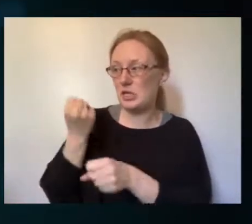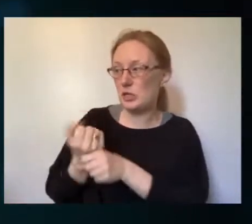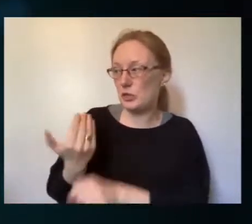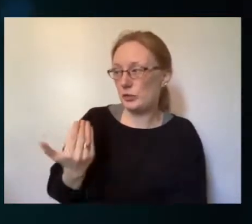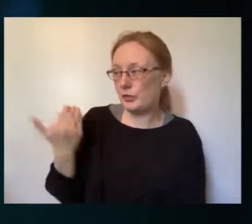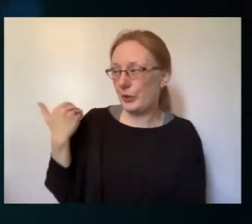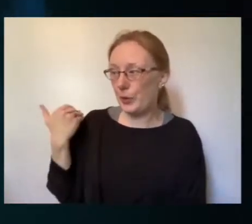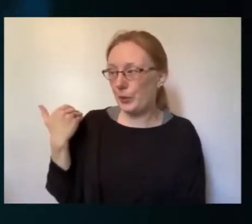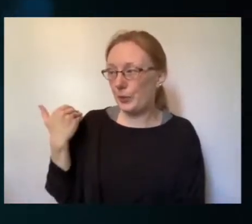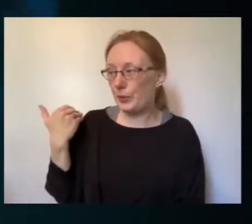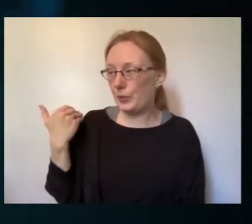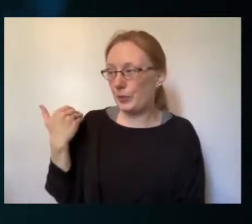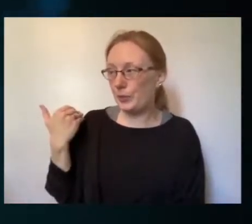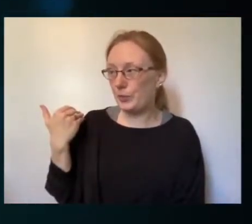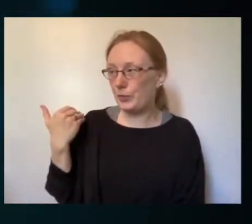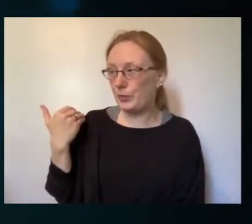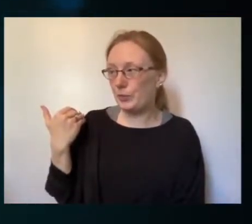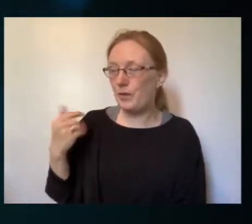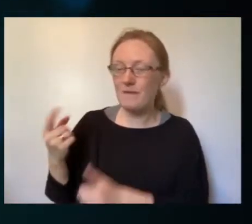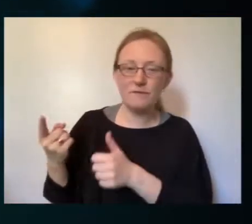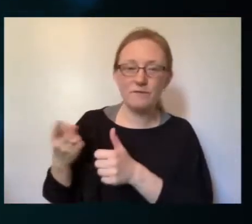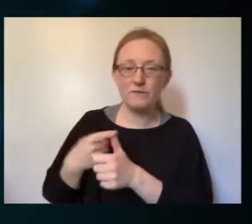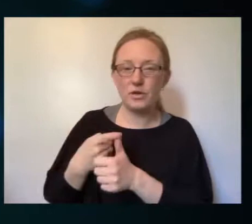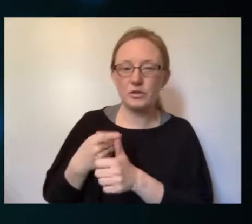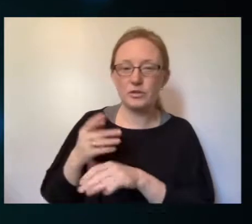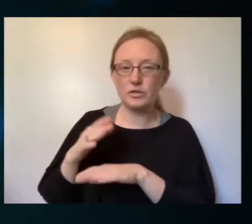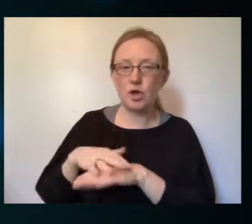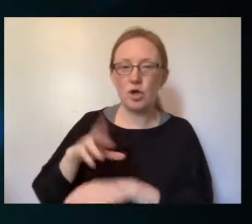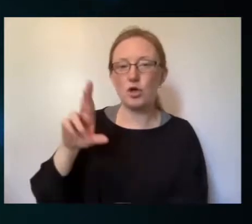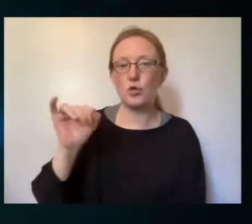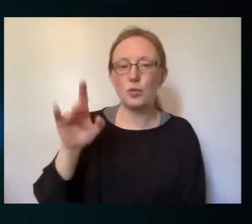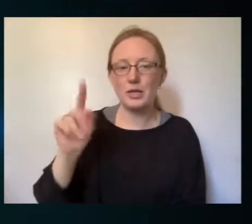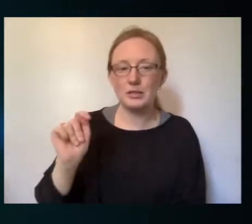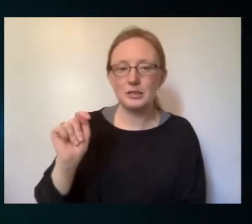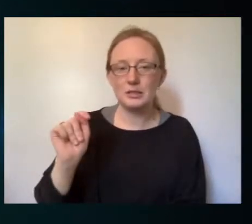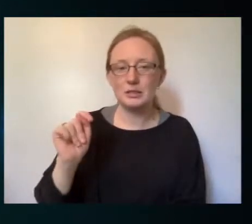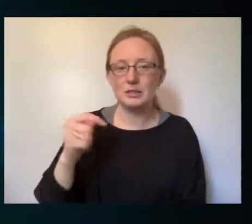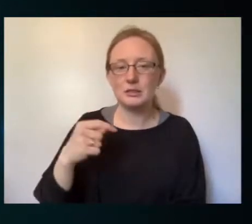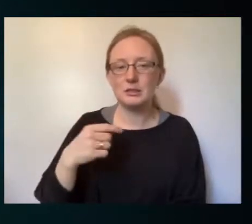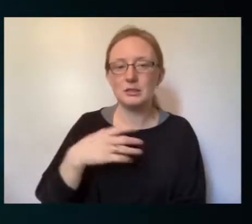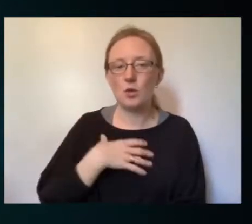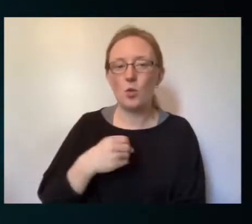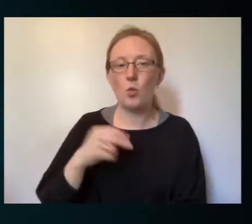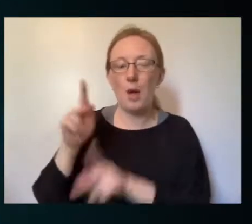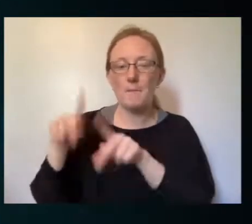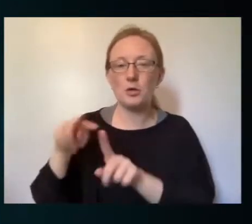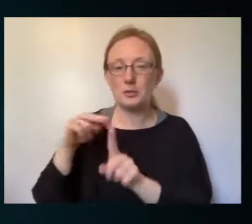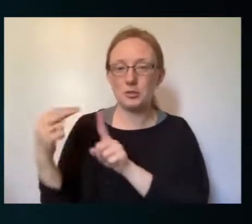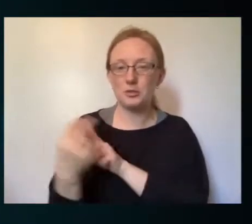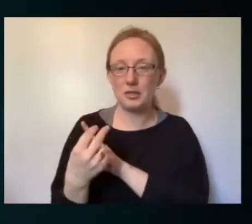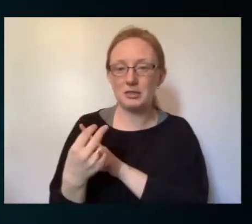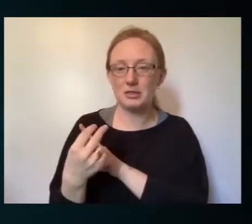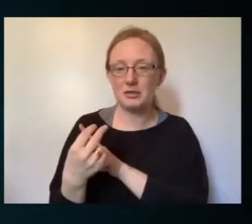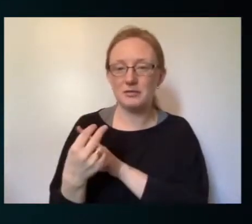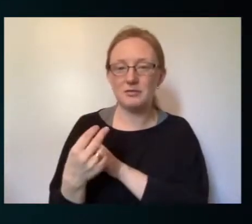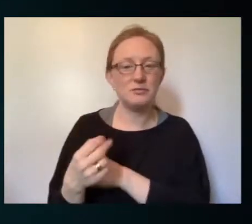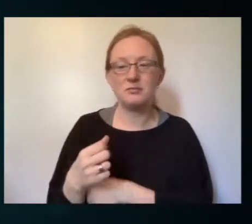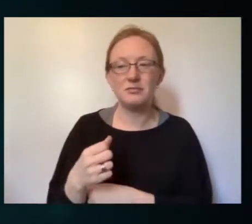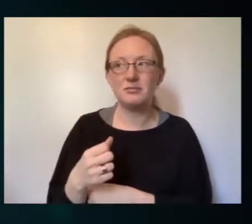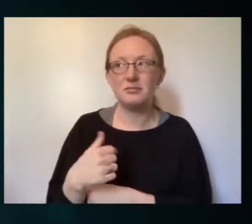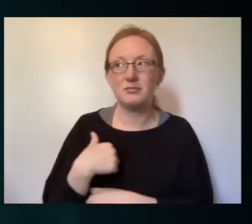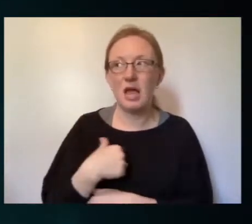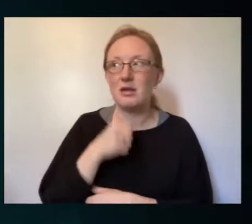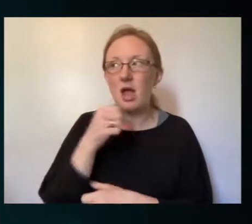the first stuff on the decolonial and racist stuff from a white person's perspective, that hasn't got me